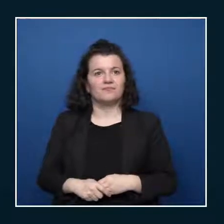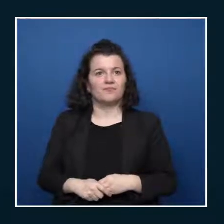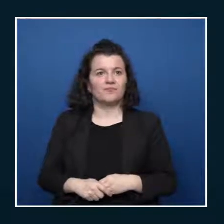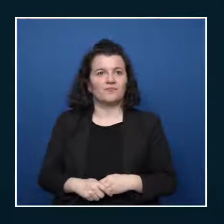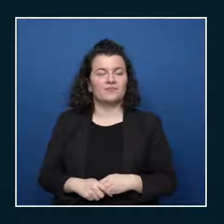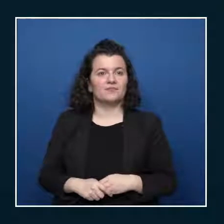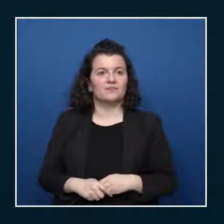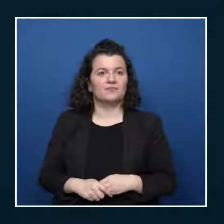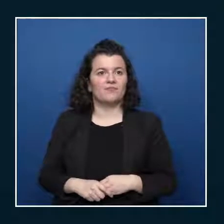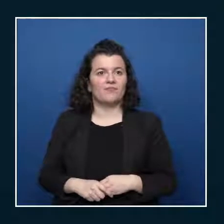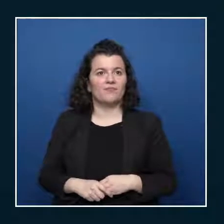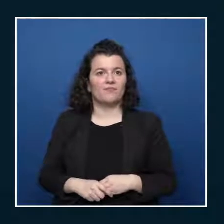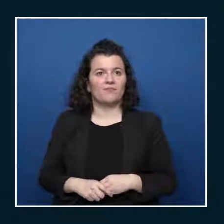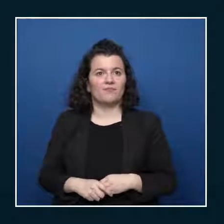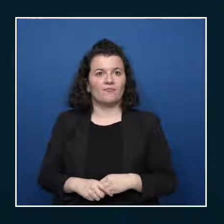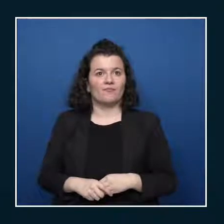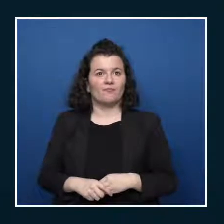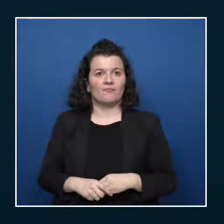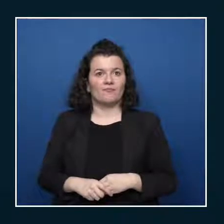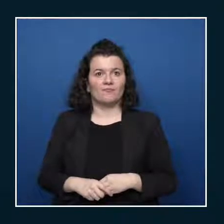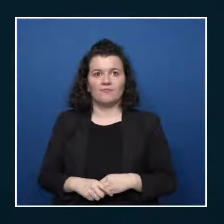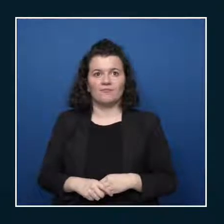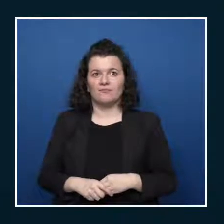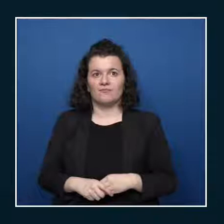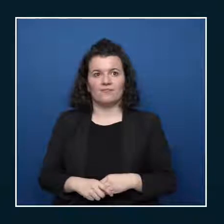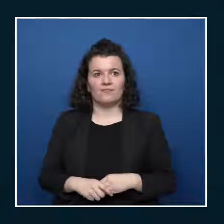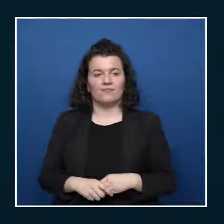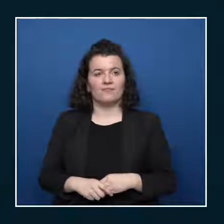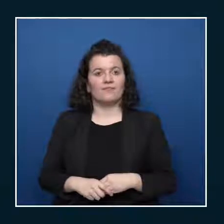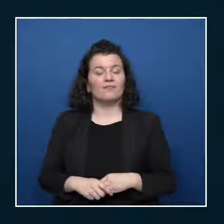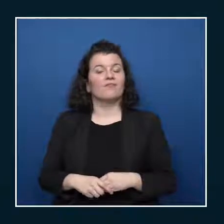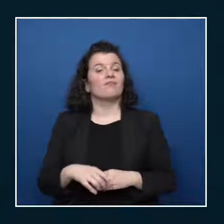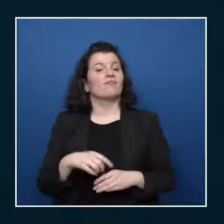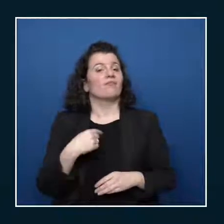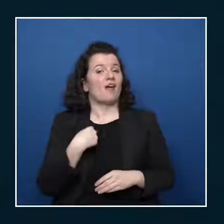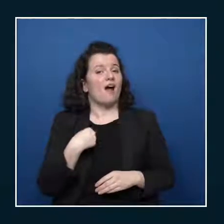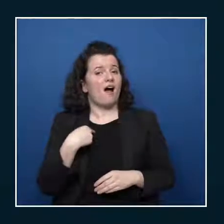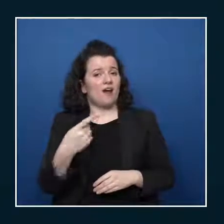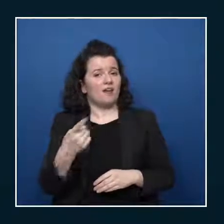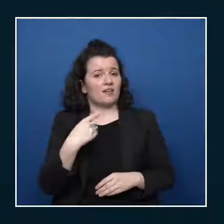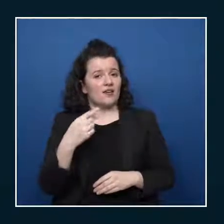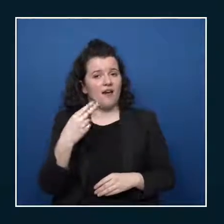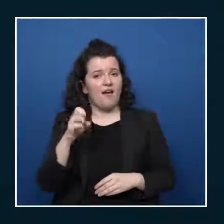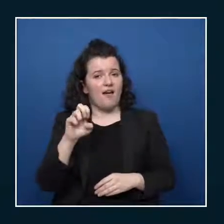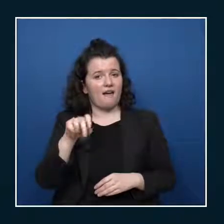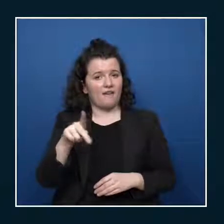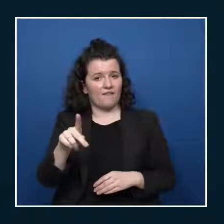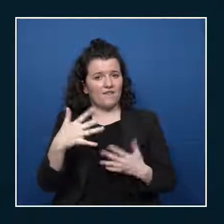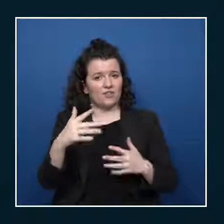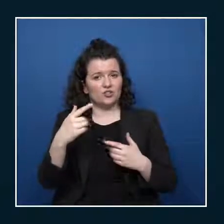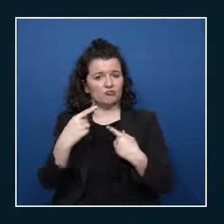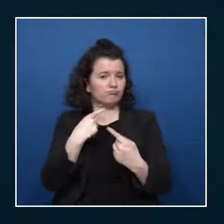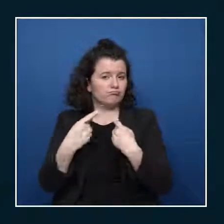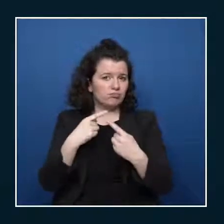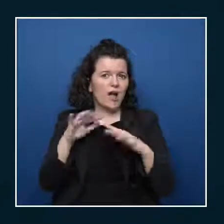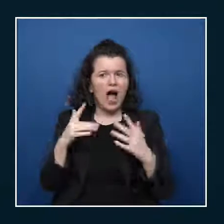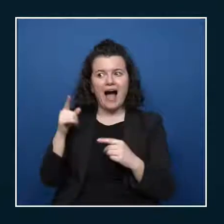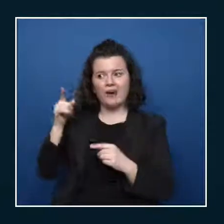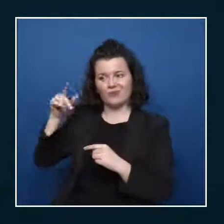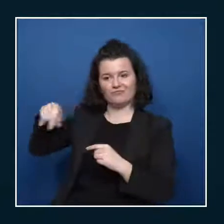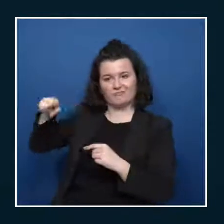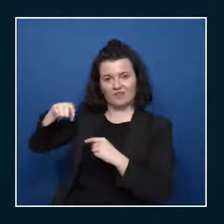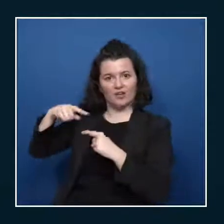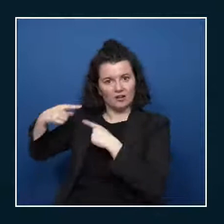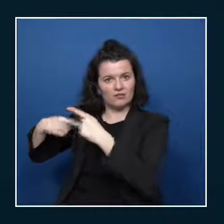And I've been talking to Hank about how to expand on this idea, because watching a paddock with